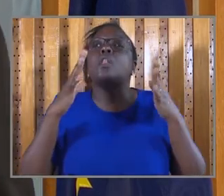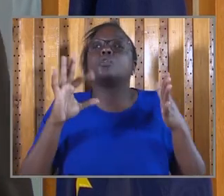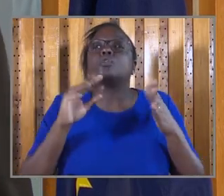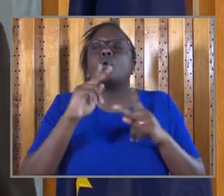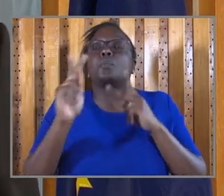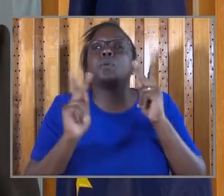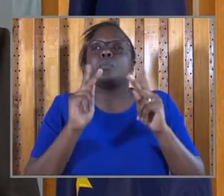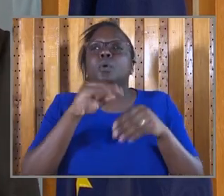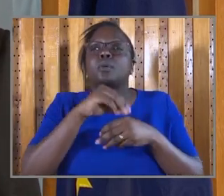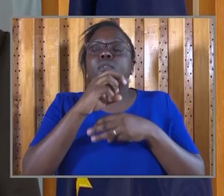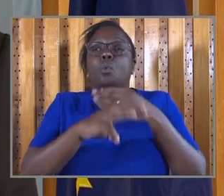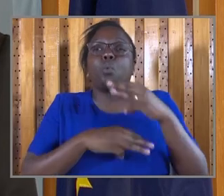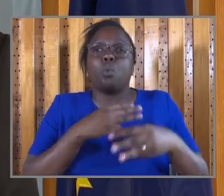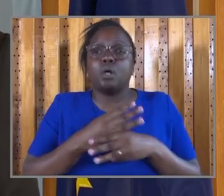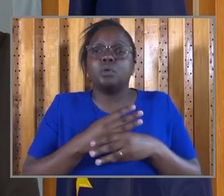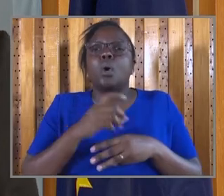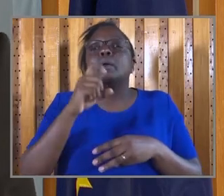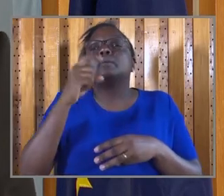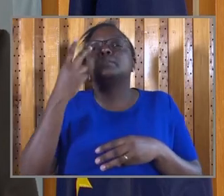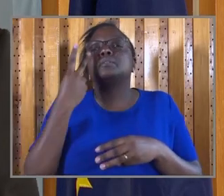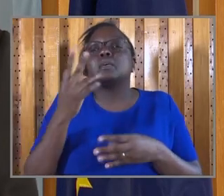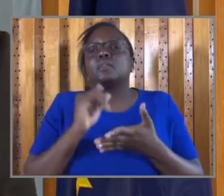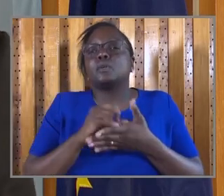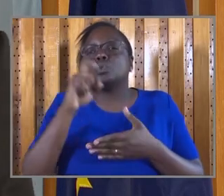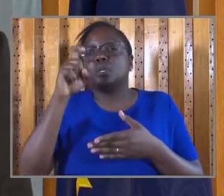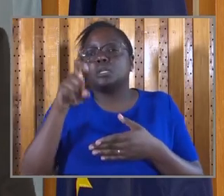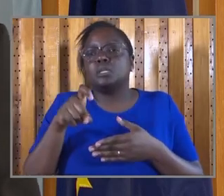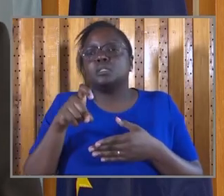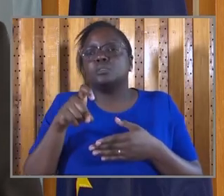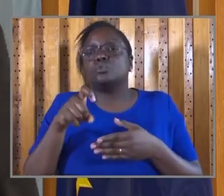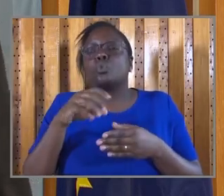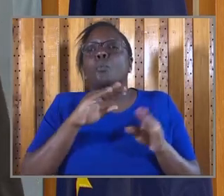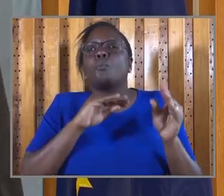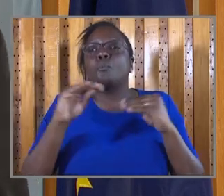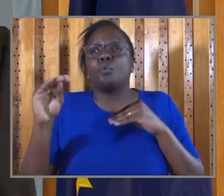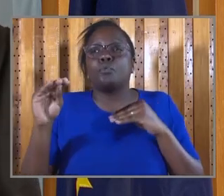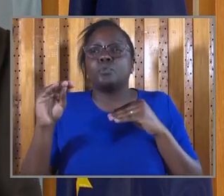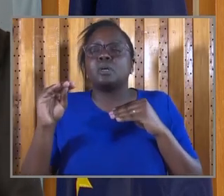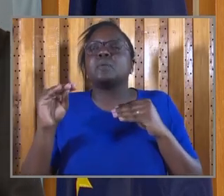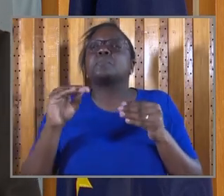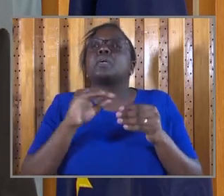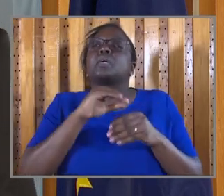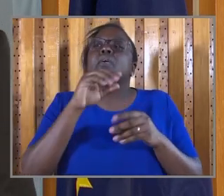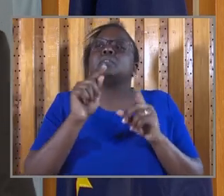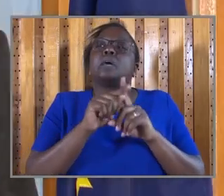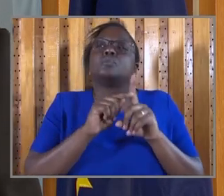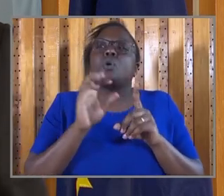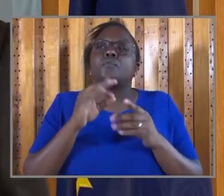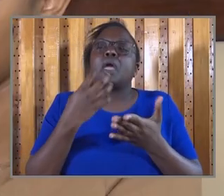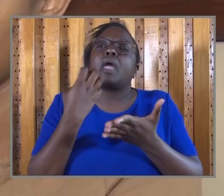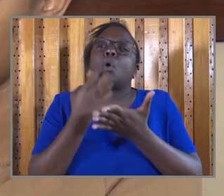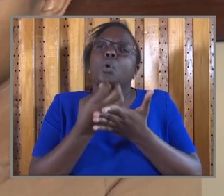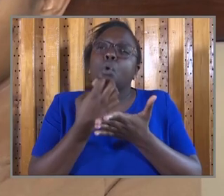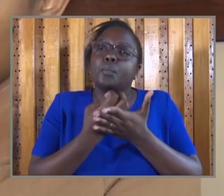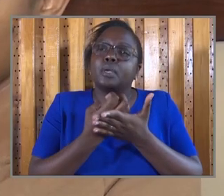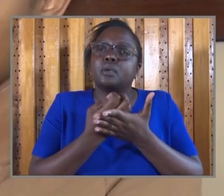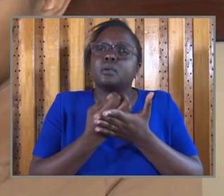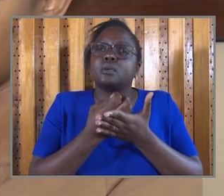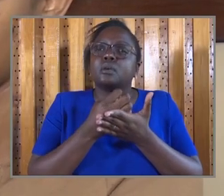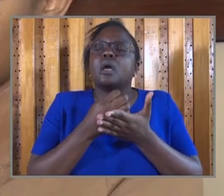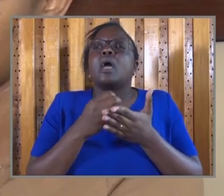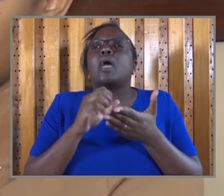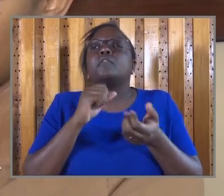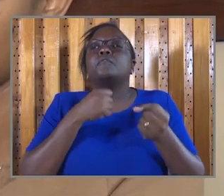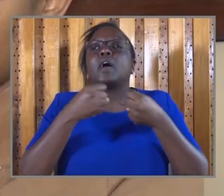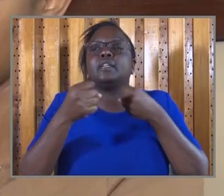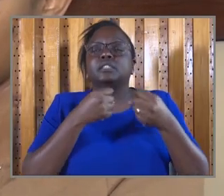we need to move to a different operating model in terms of emissions, in terms of the economy, in terms of fighting climate